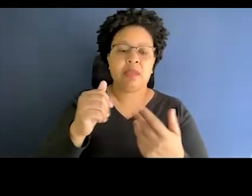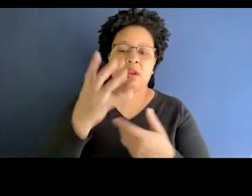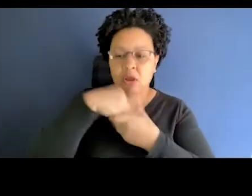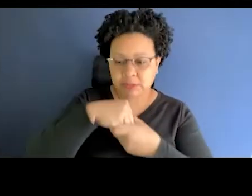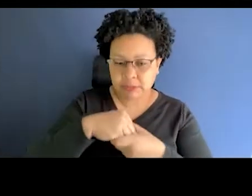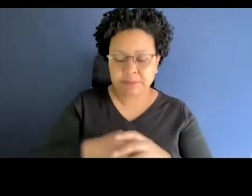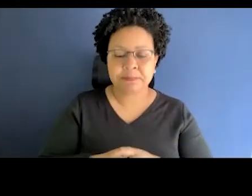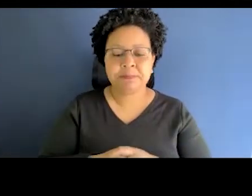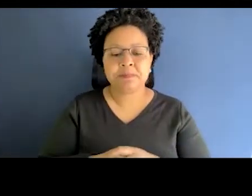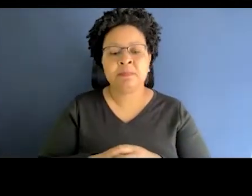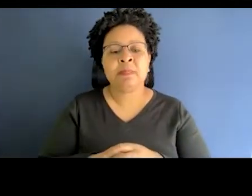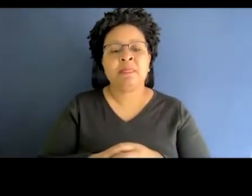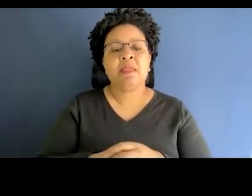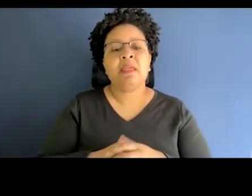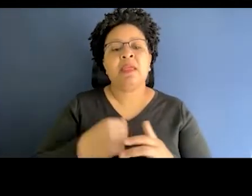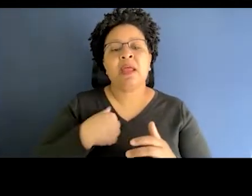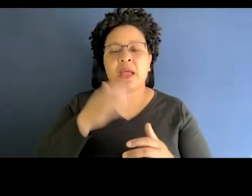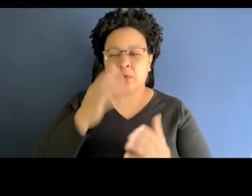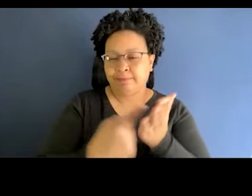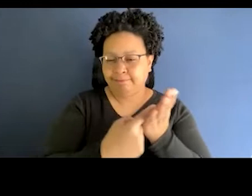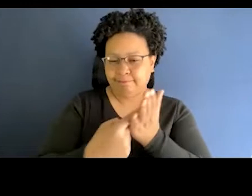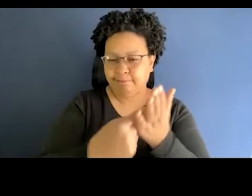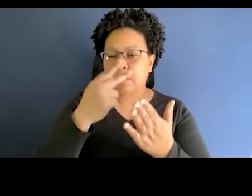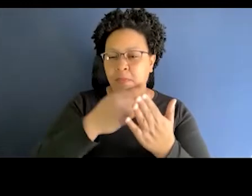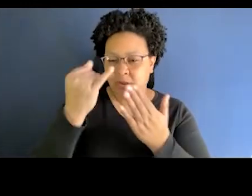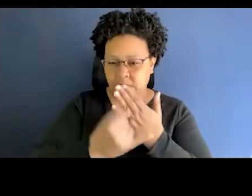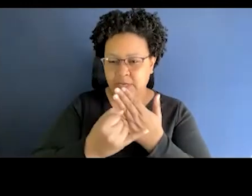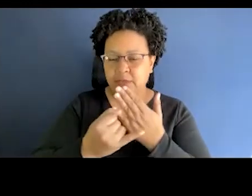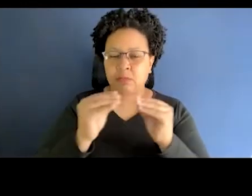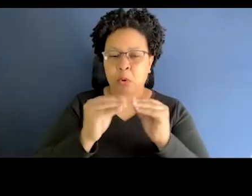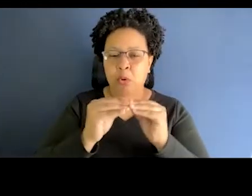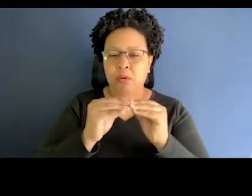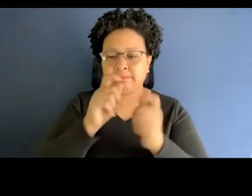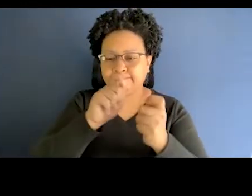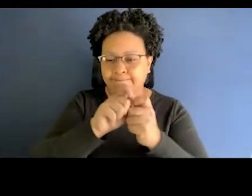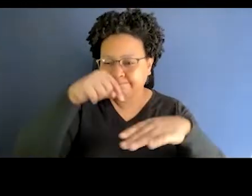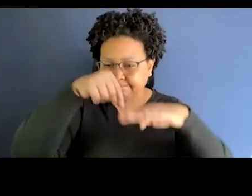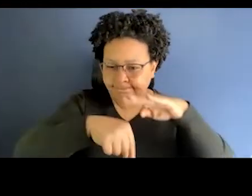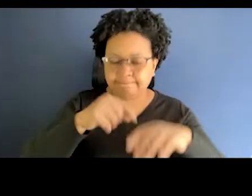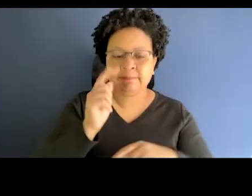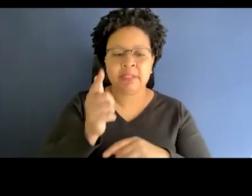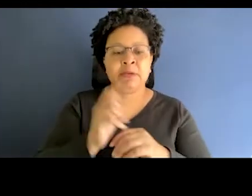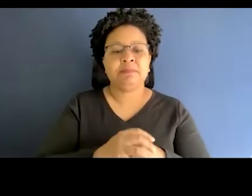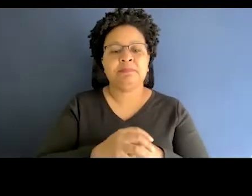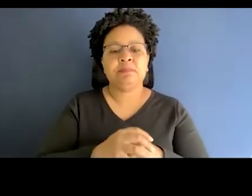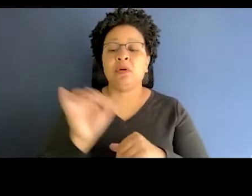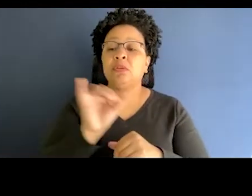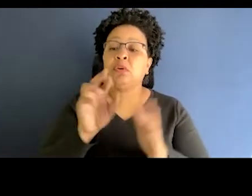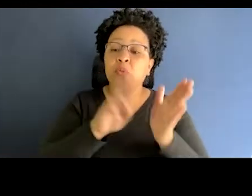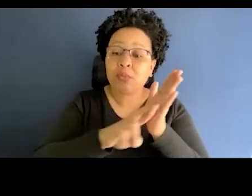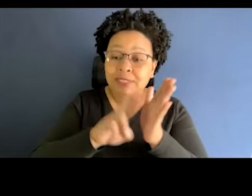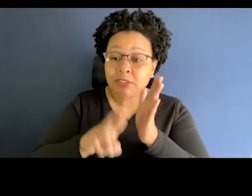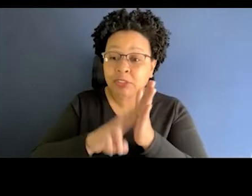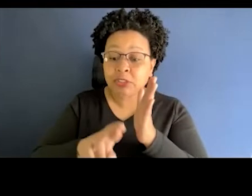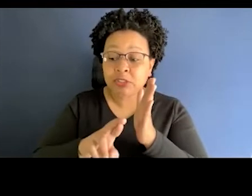autism. And I'll describe those projects, and we'll describe those projects in detail. Then we will talk about research into